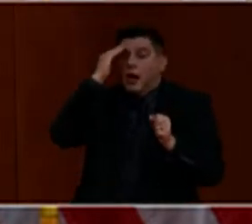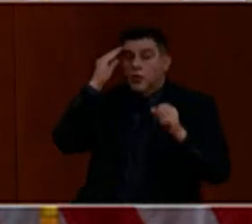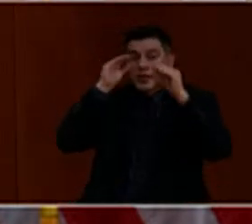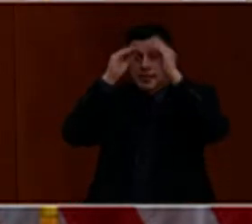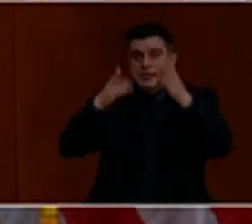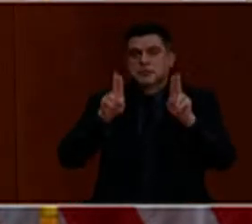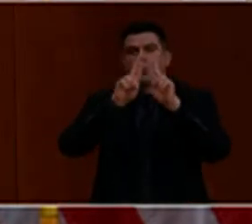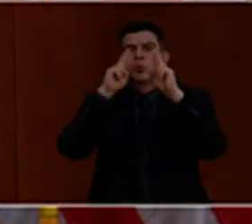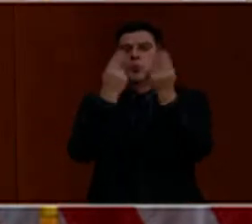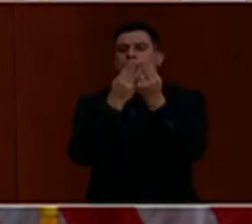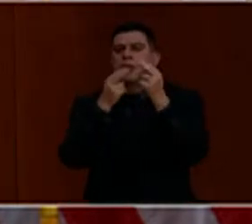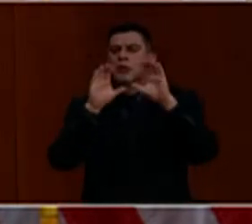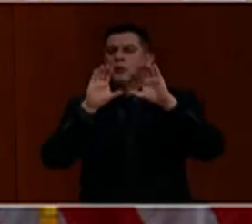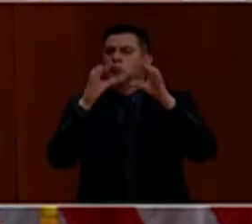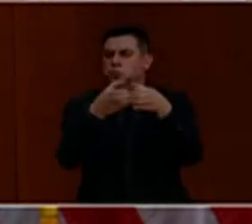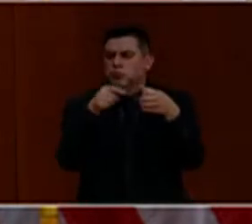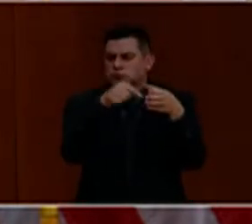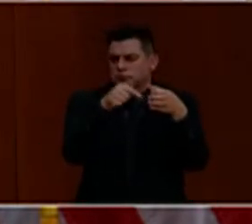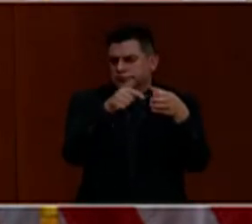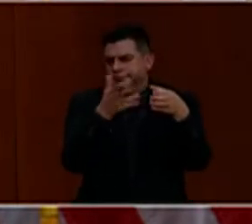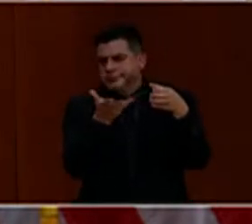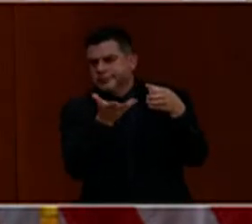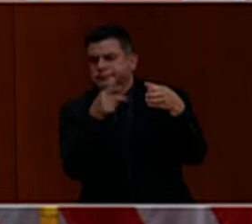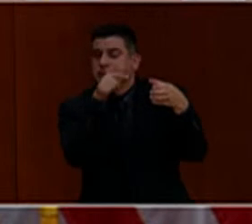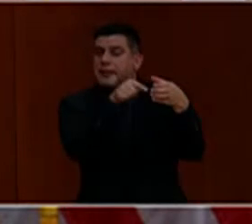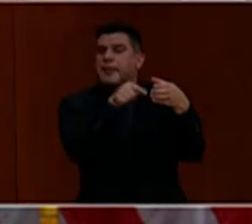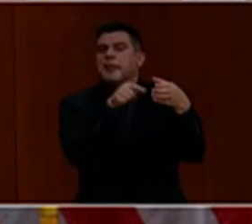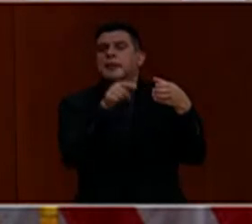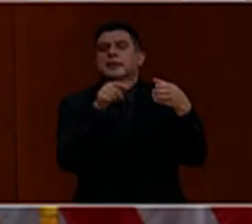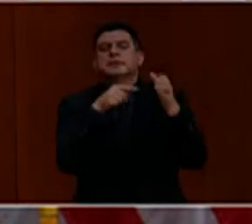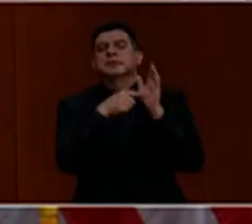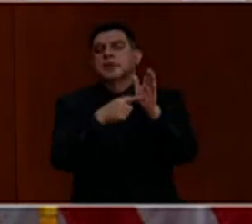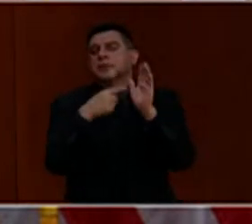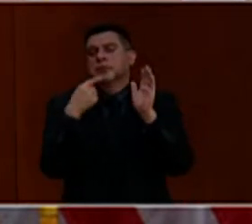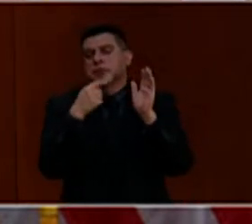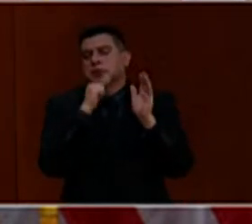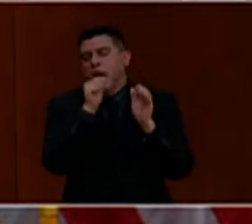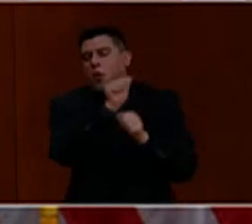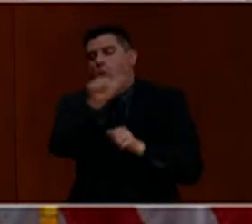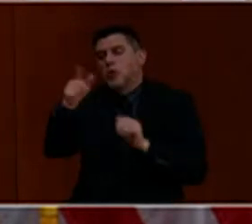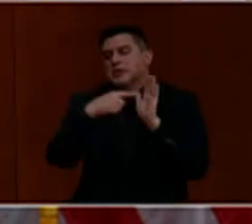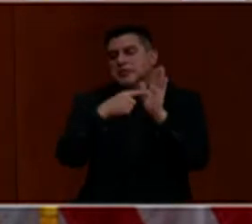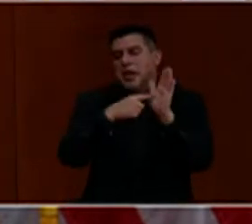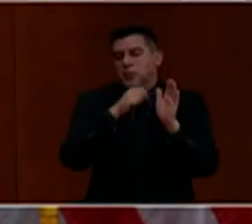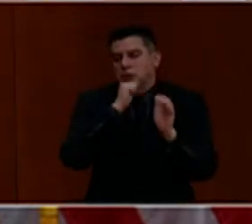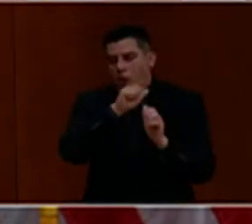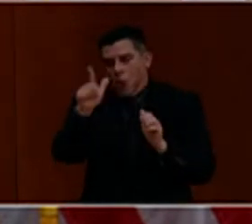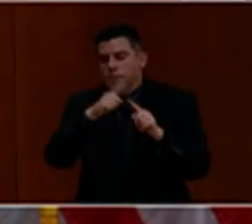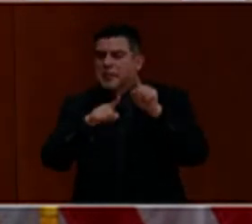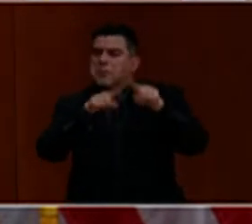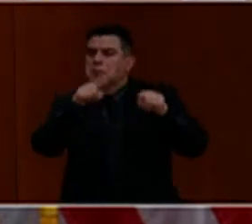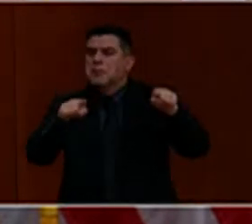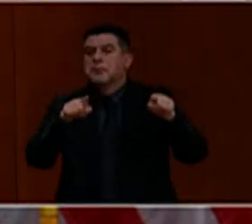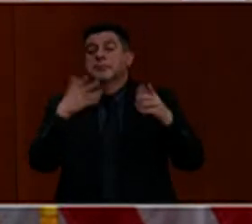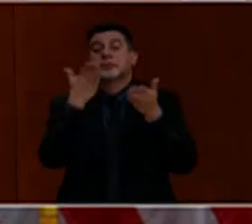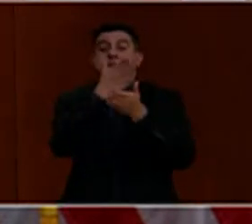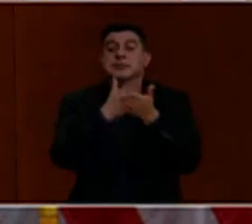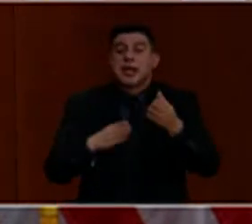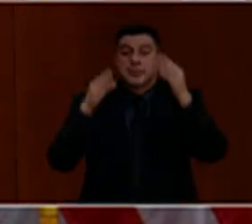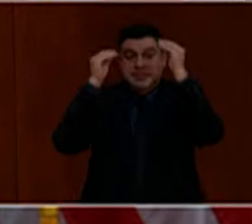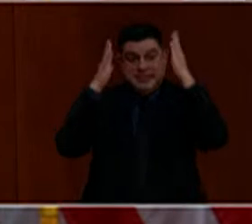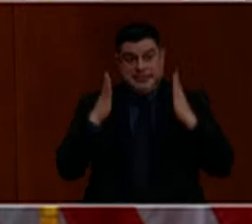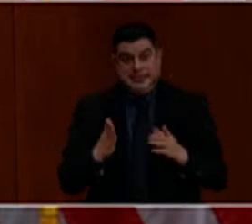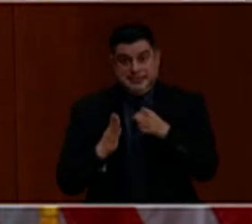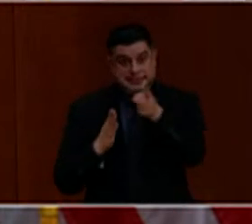some, but they don't represent all. Certainly the sentiment on this, the excitement of a lot of the teachers from talking to the